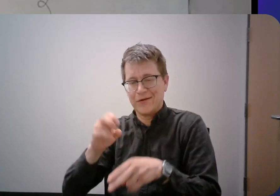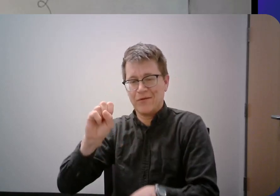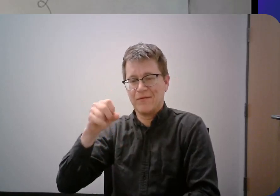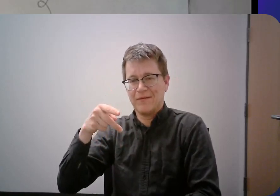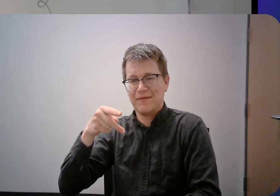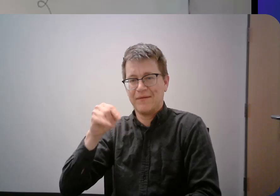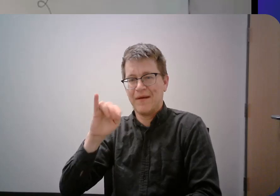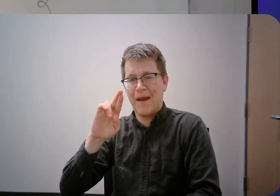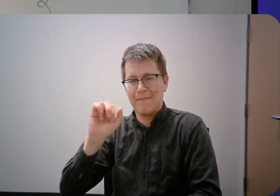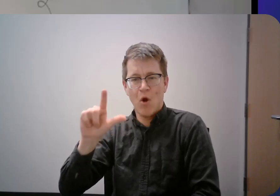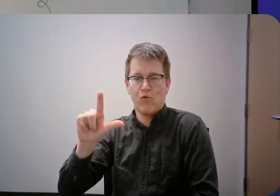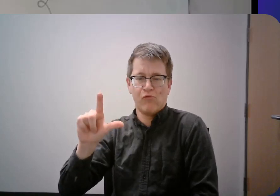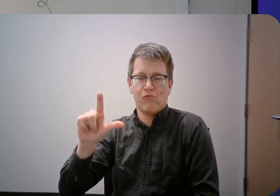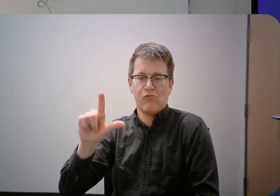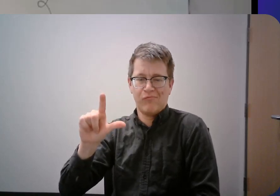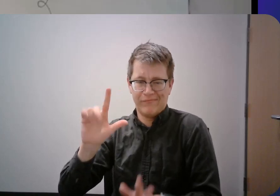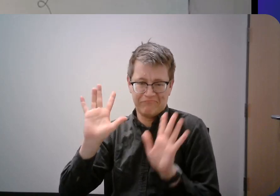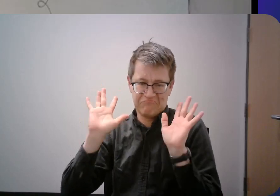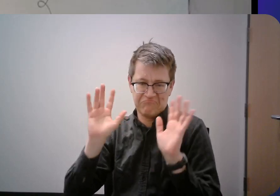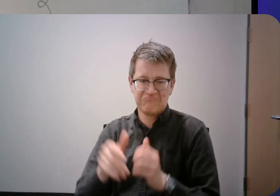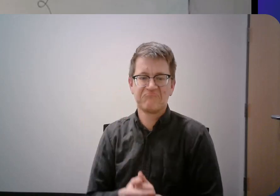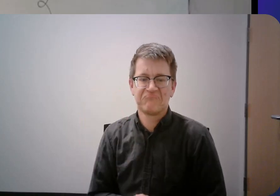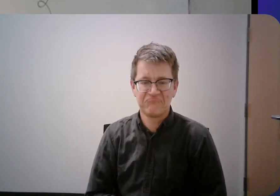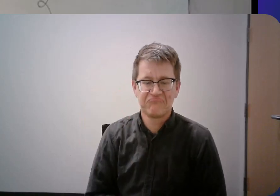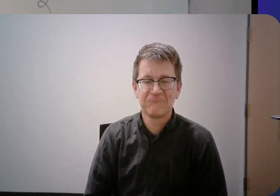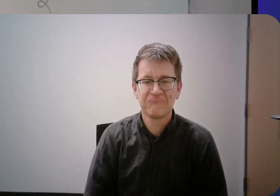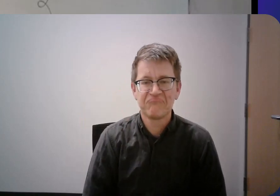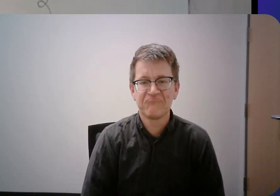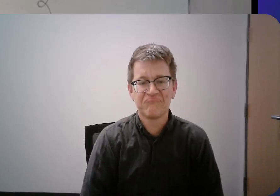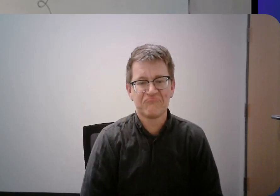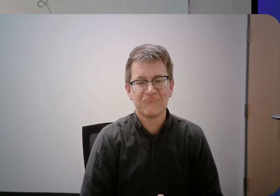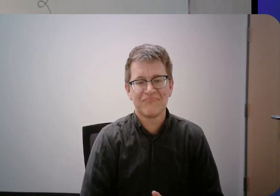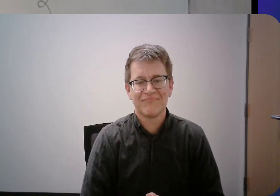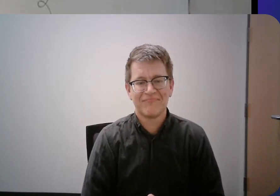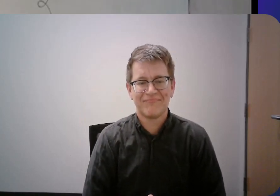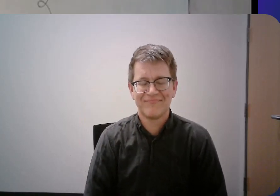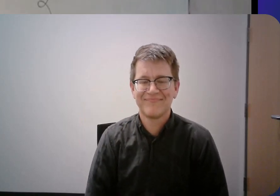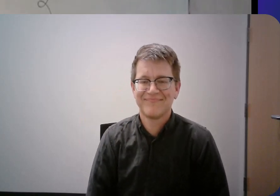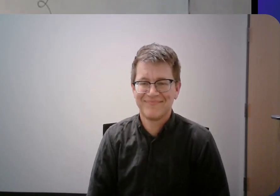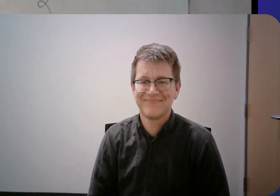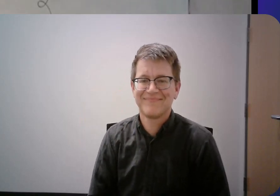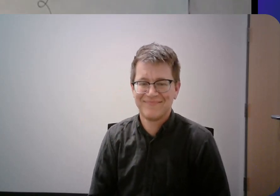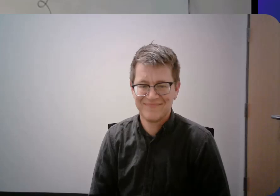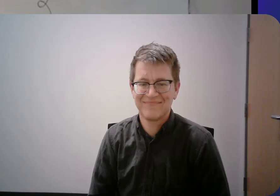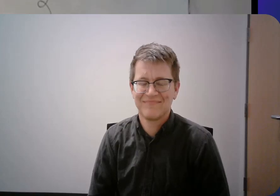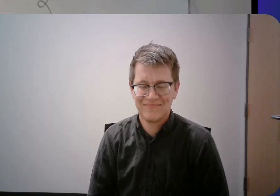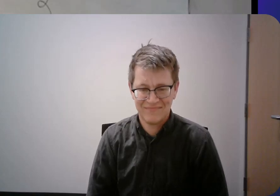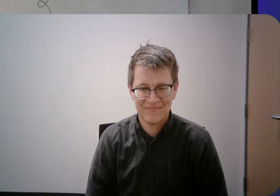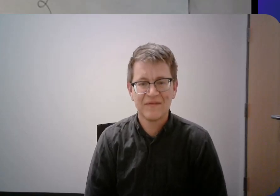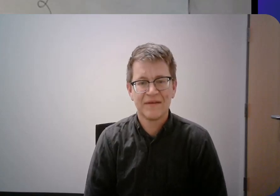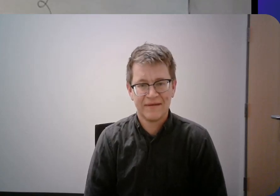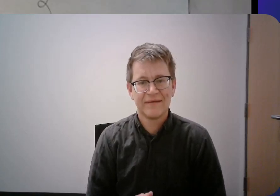of diseases. Have you heard of strep throat? Everyone has heard of